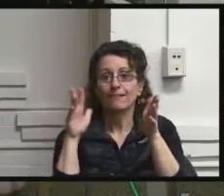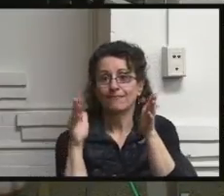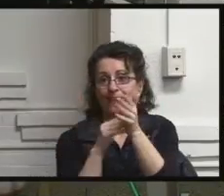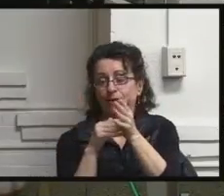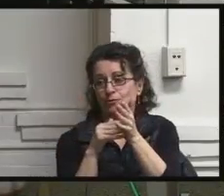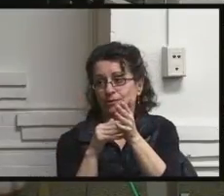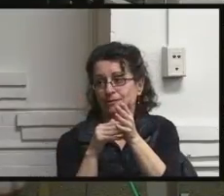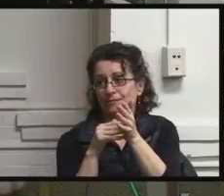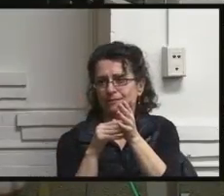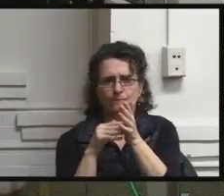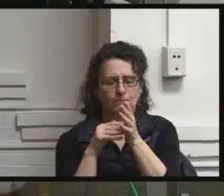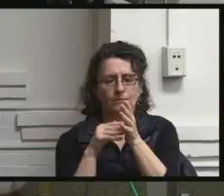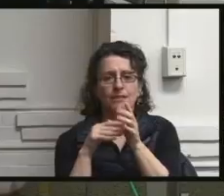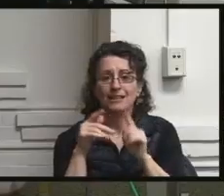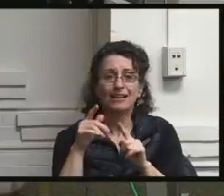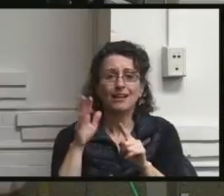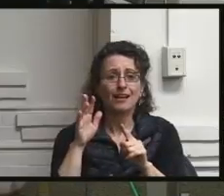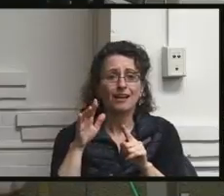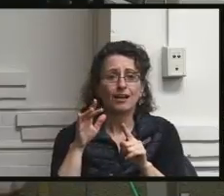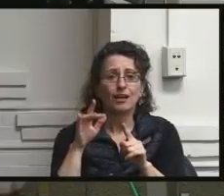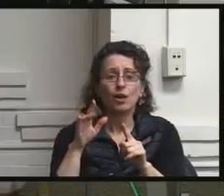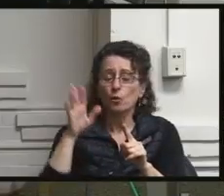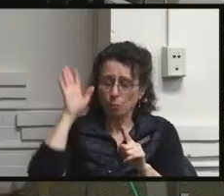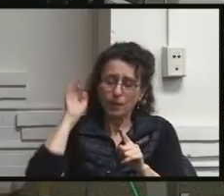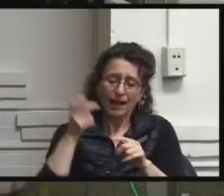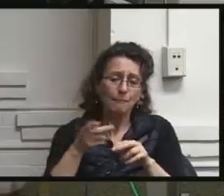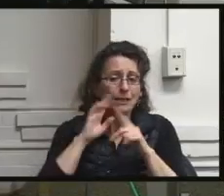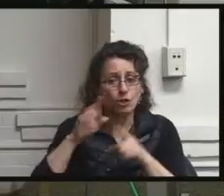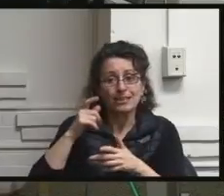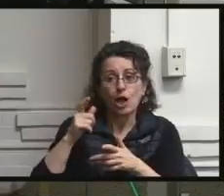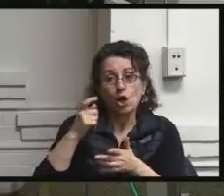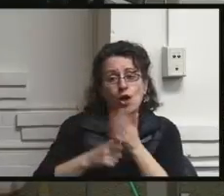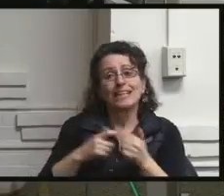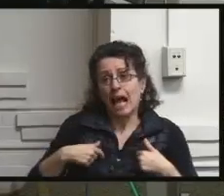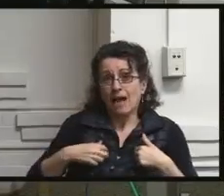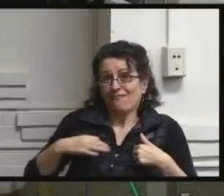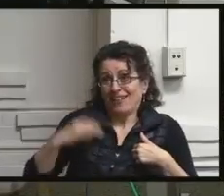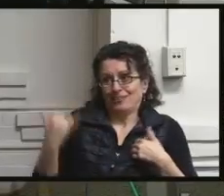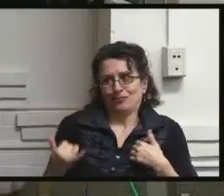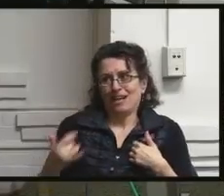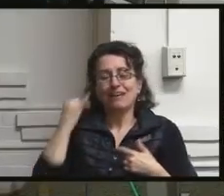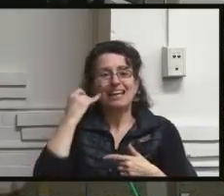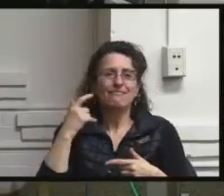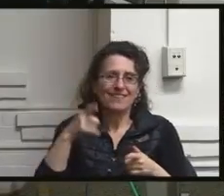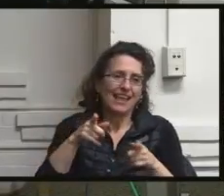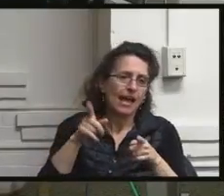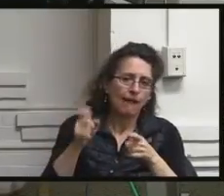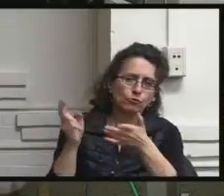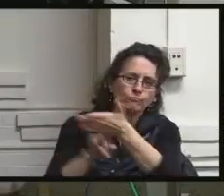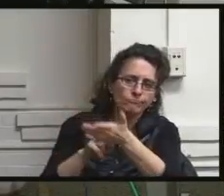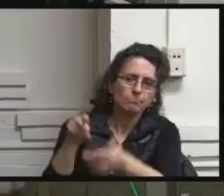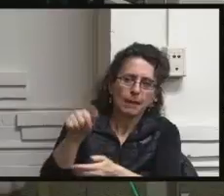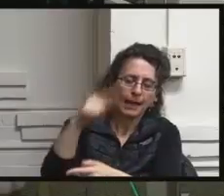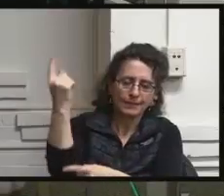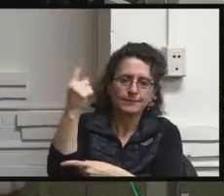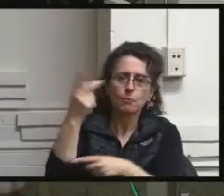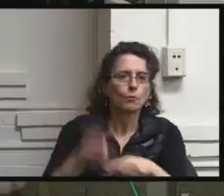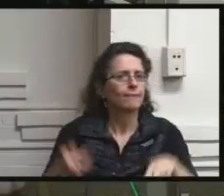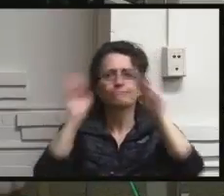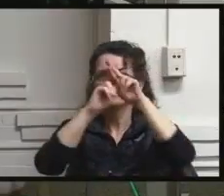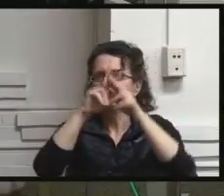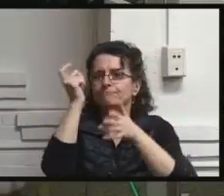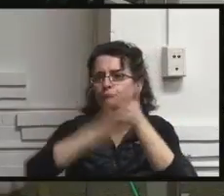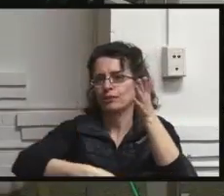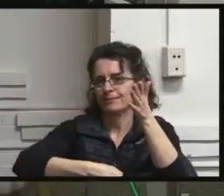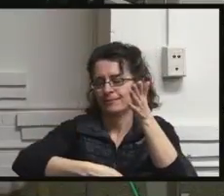cost us to continue the flower program? And so the reality is this $78,000, if